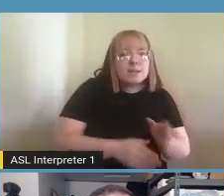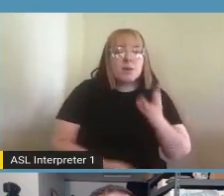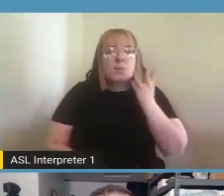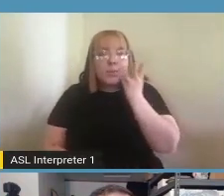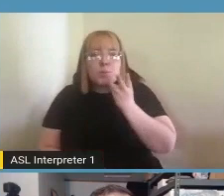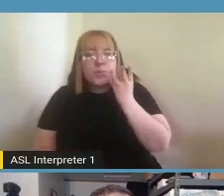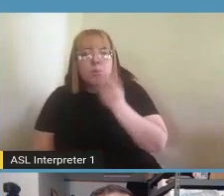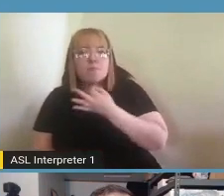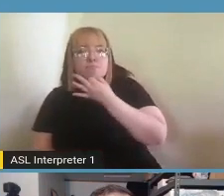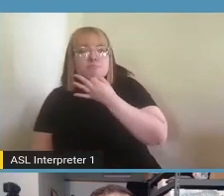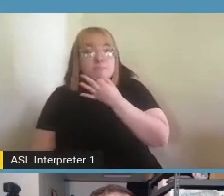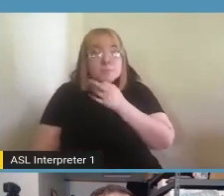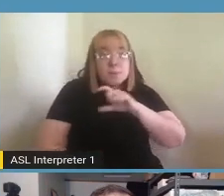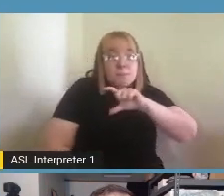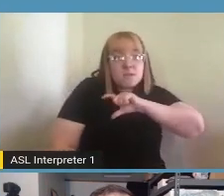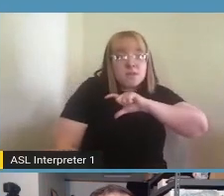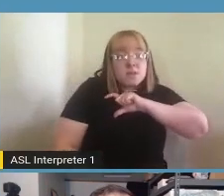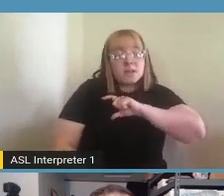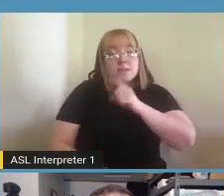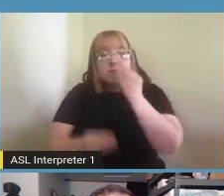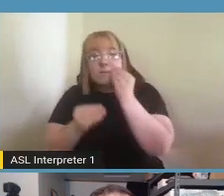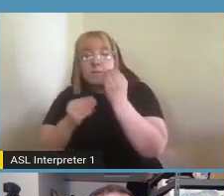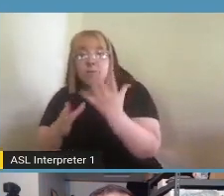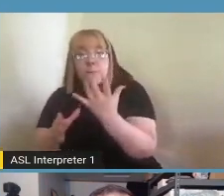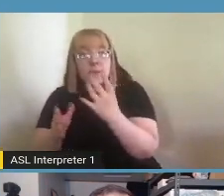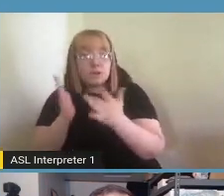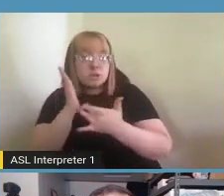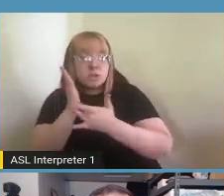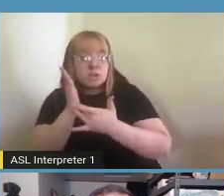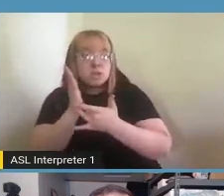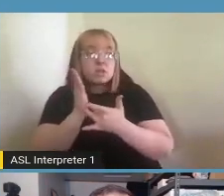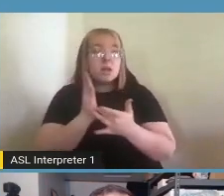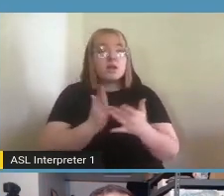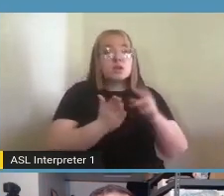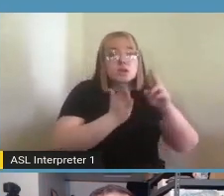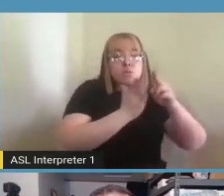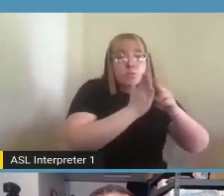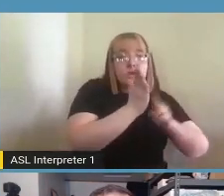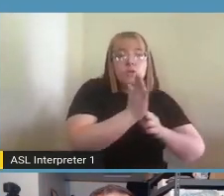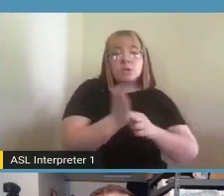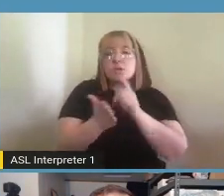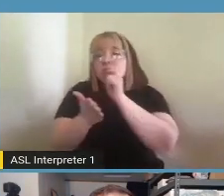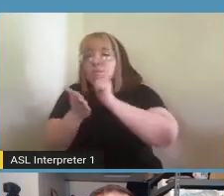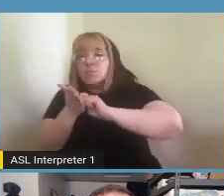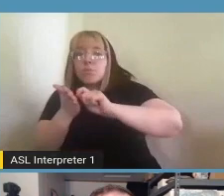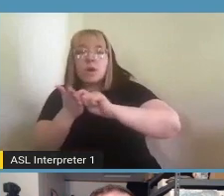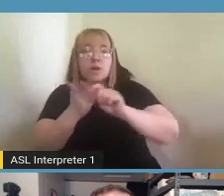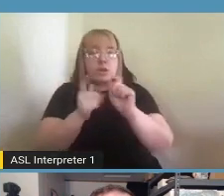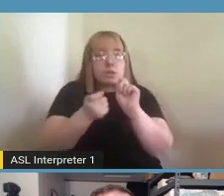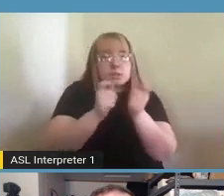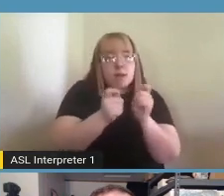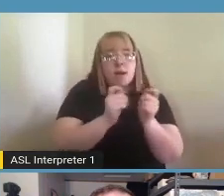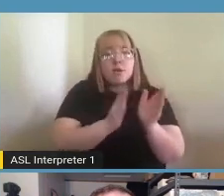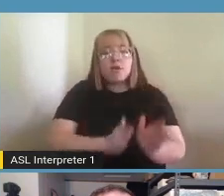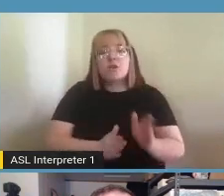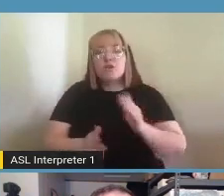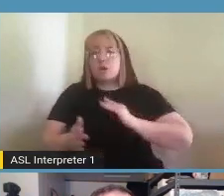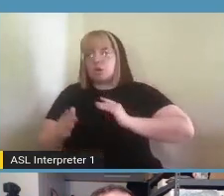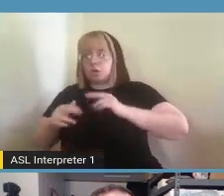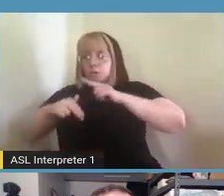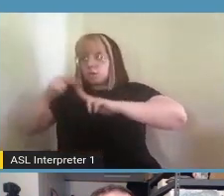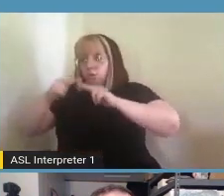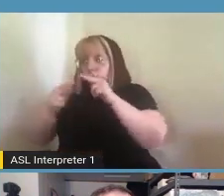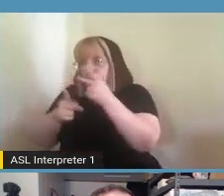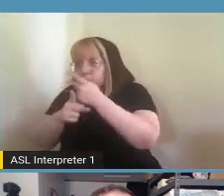police, information technology, the registration department. We are writers and editors, construction supervisors, art